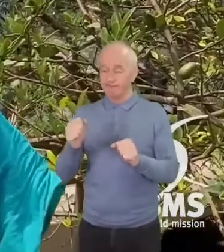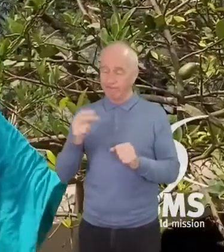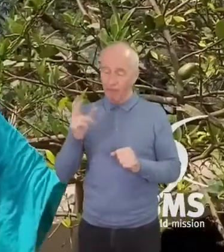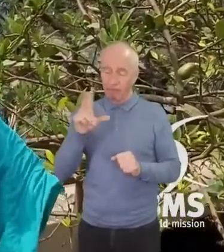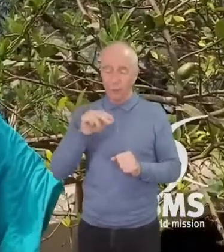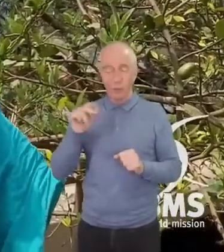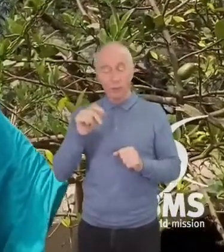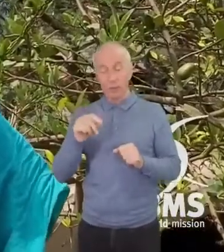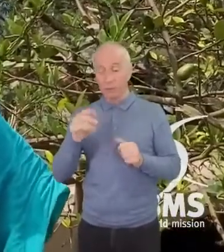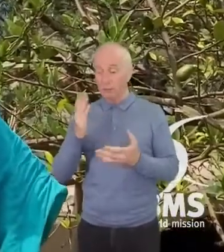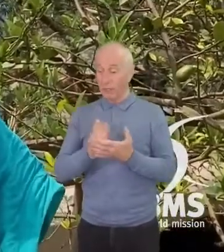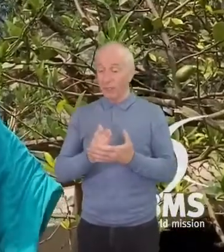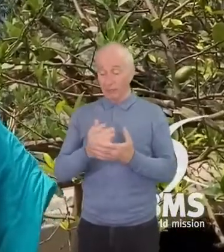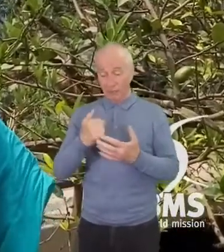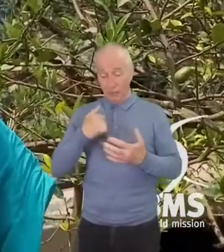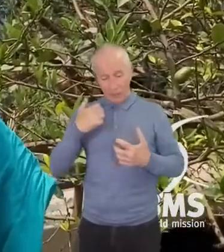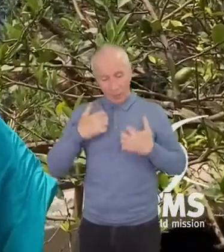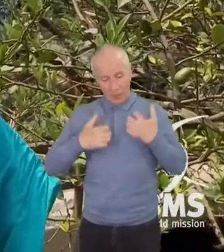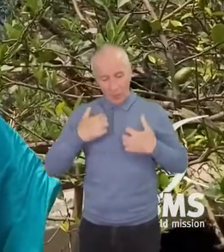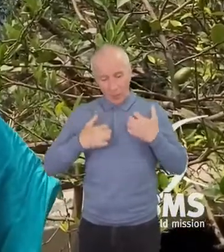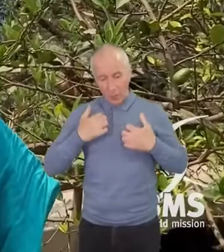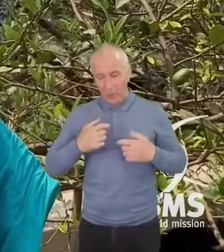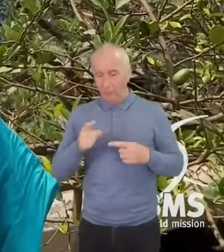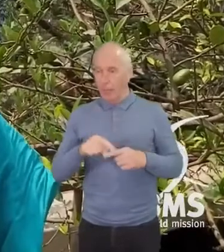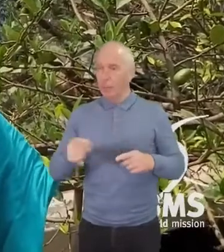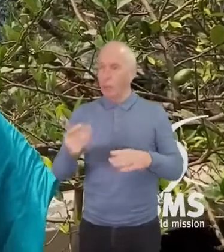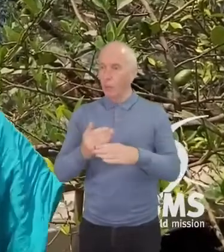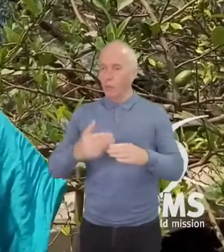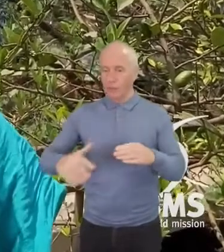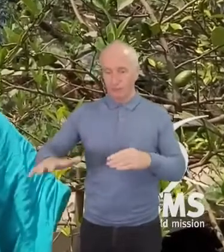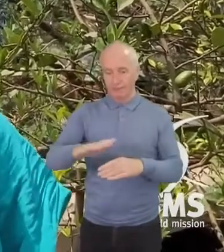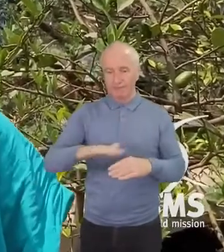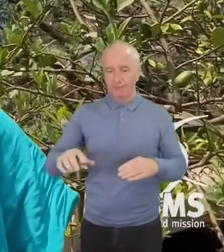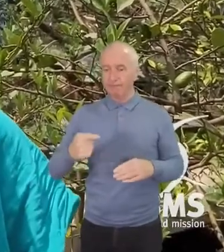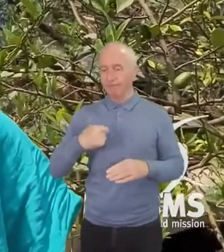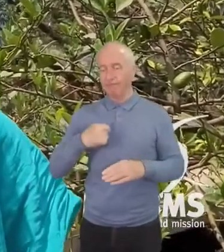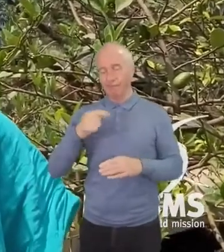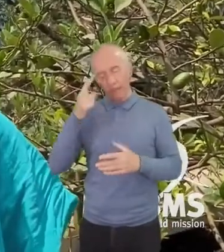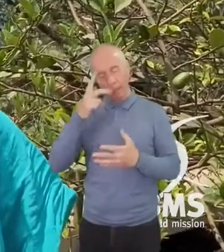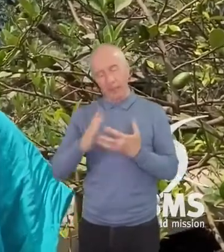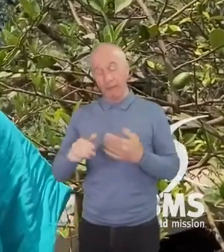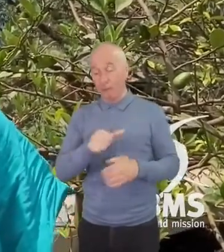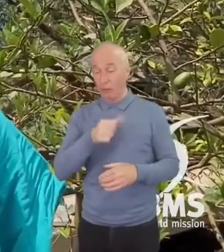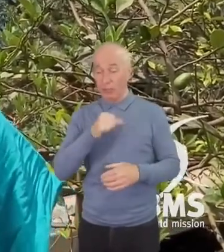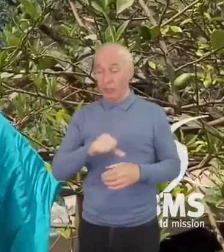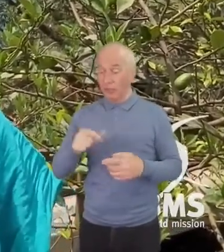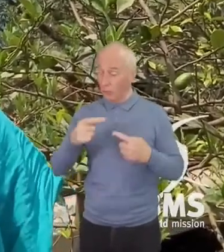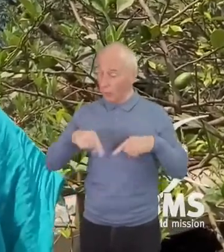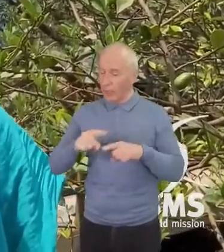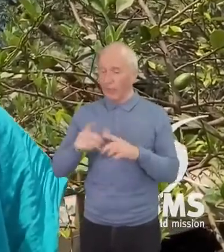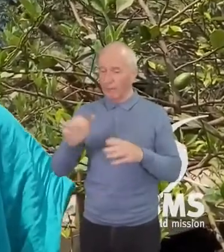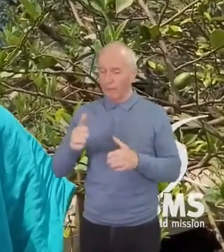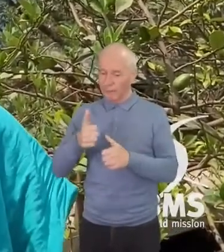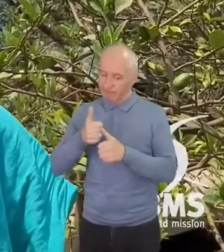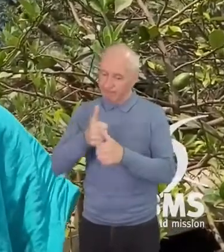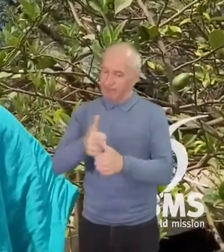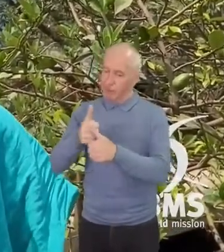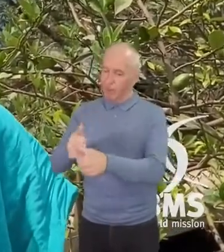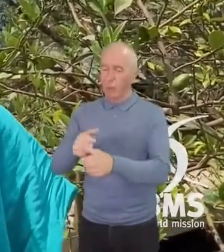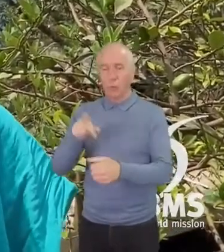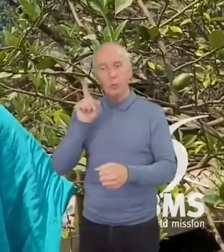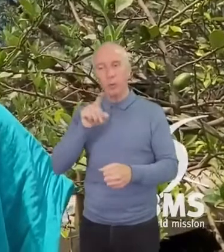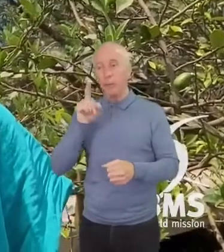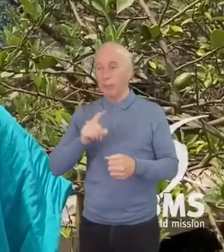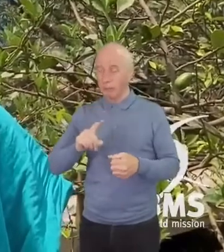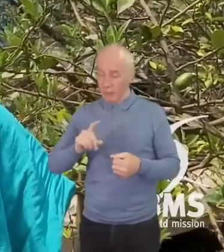excited about this area of work because I believe as Christians that we have good news for women. We are created in the image